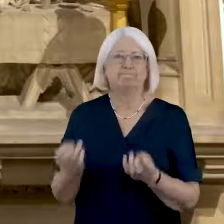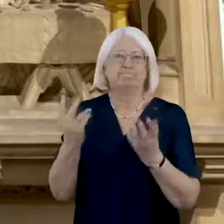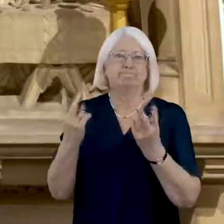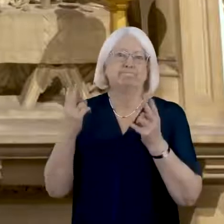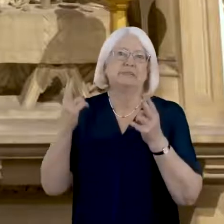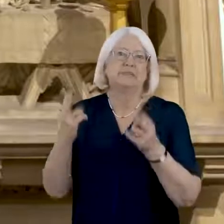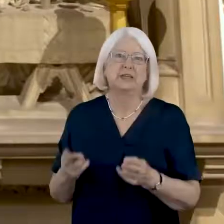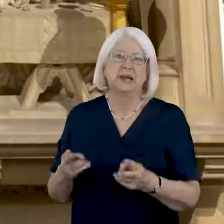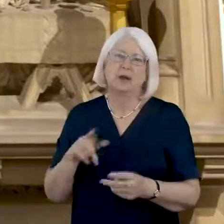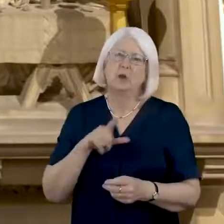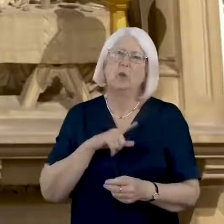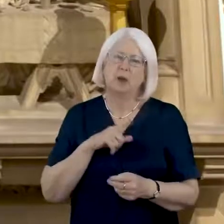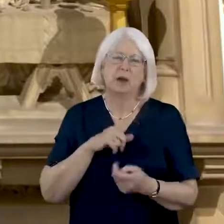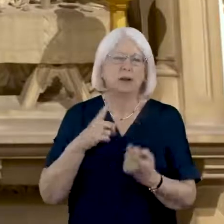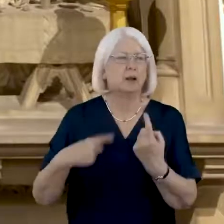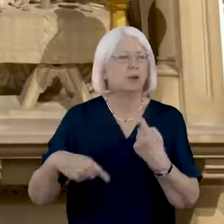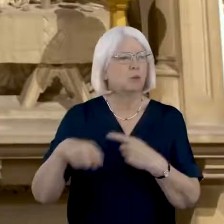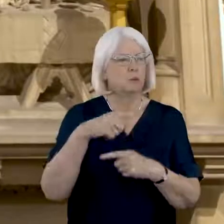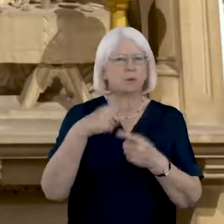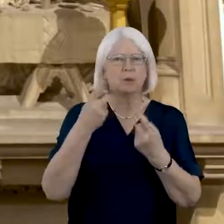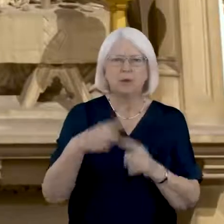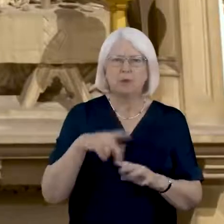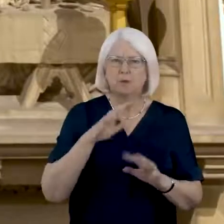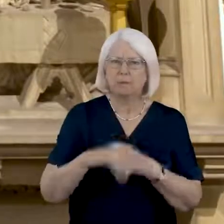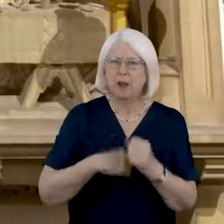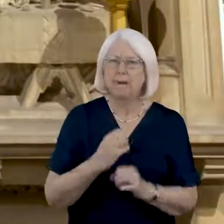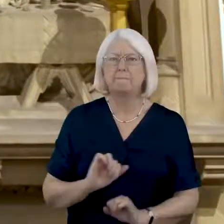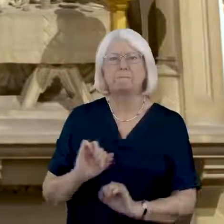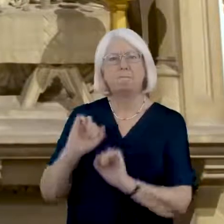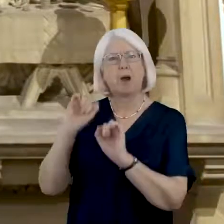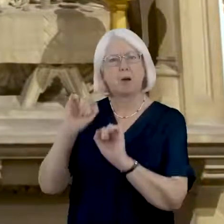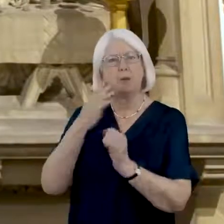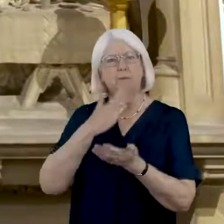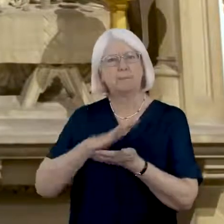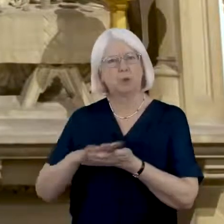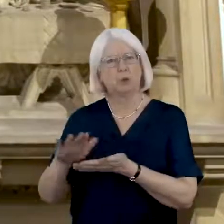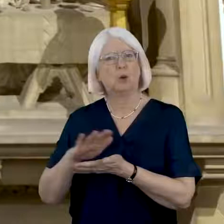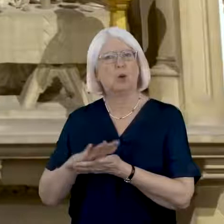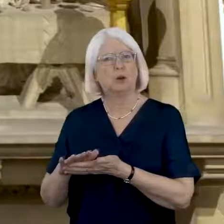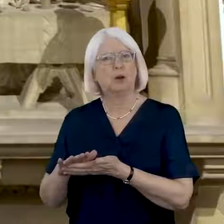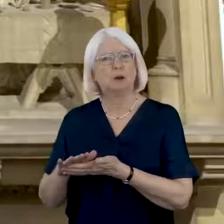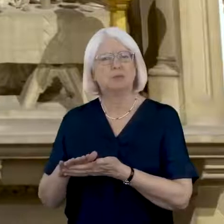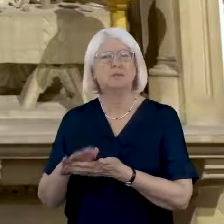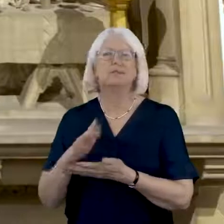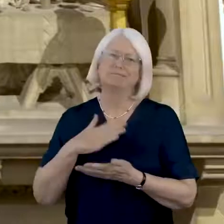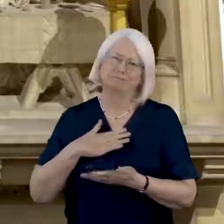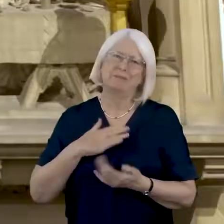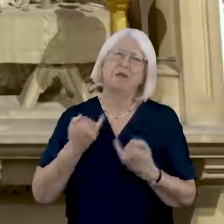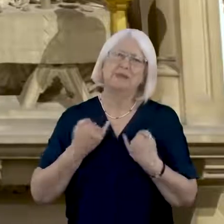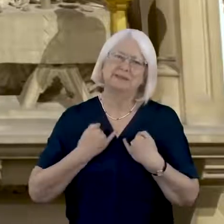us to purify a people as his own. Let us now confess our sins.